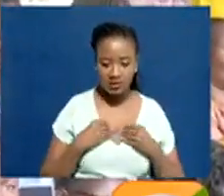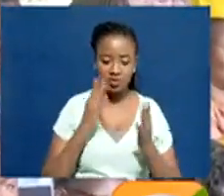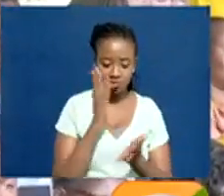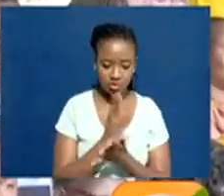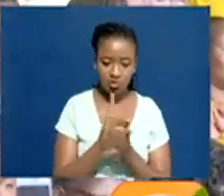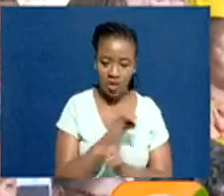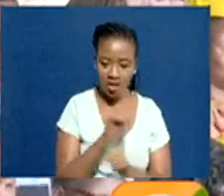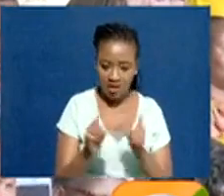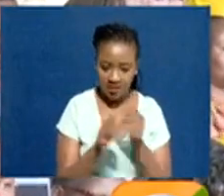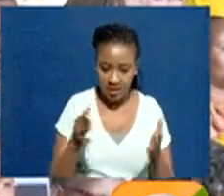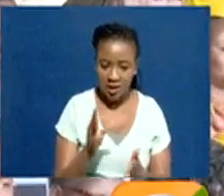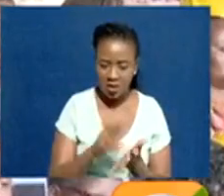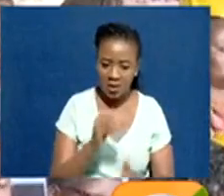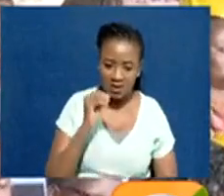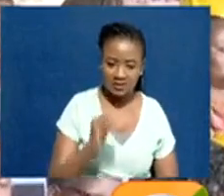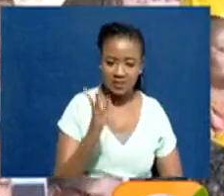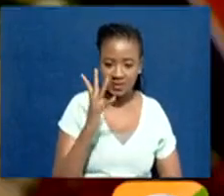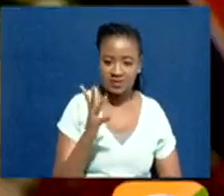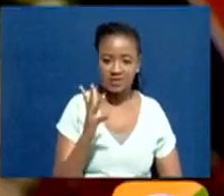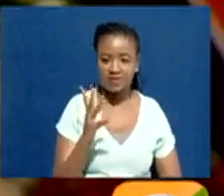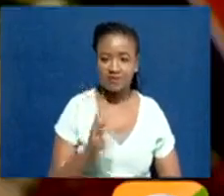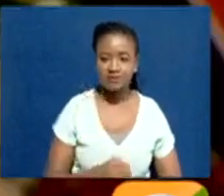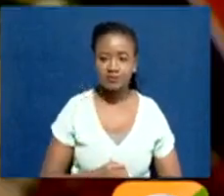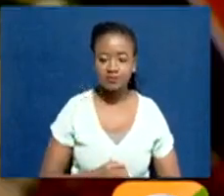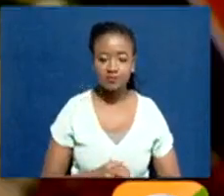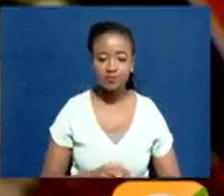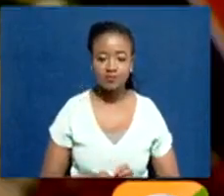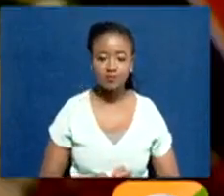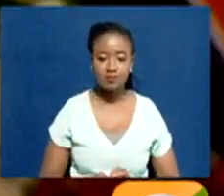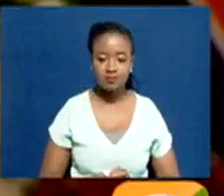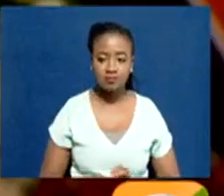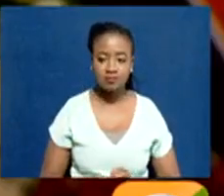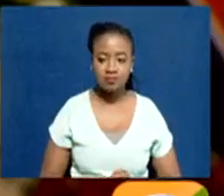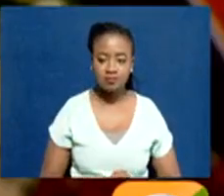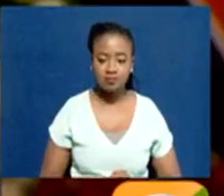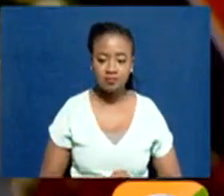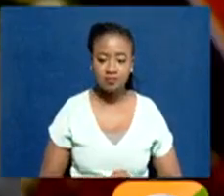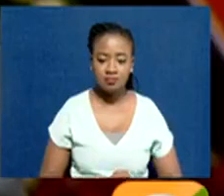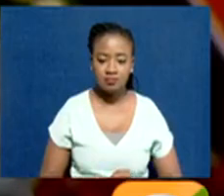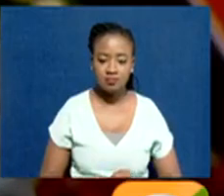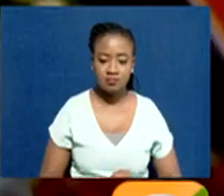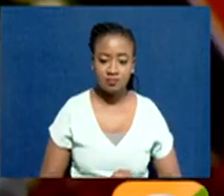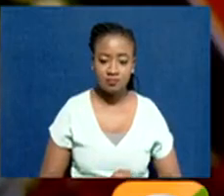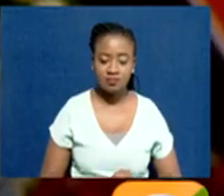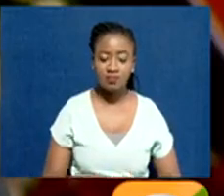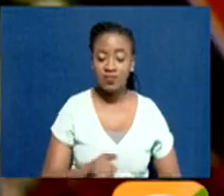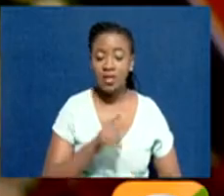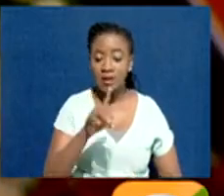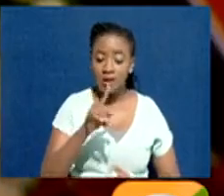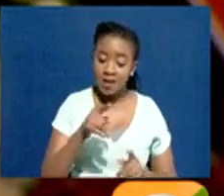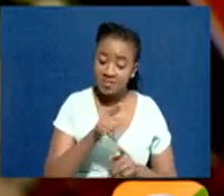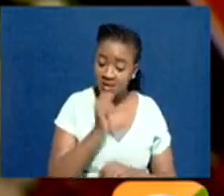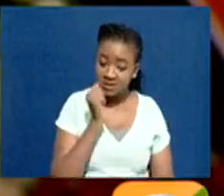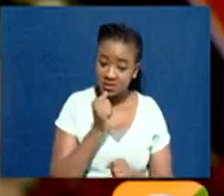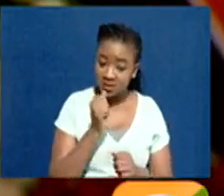the high cost of living has become a key concern. The cost of living is keeping all leaders, including